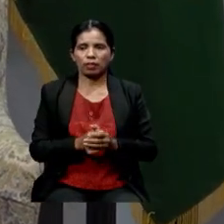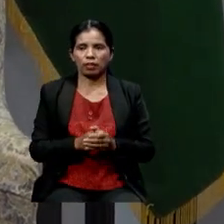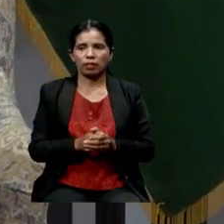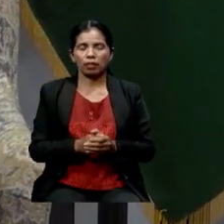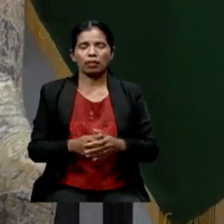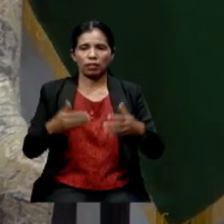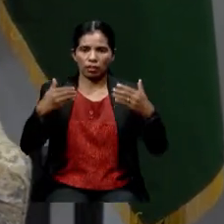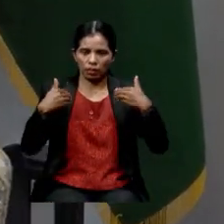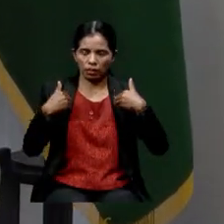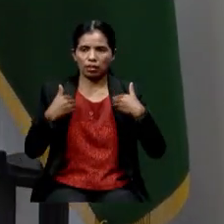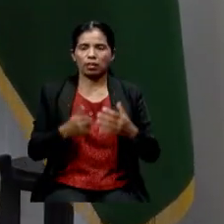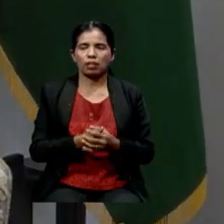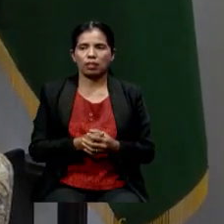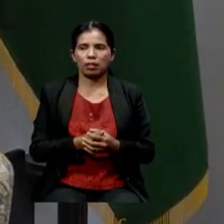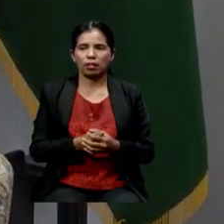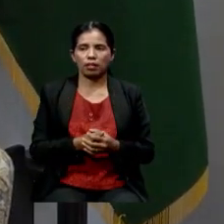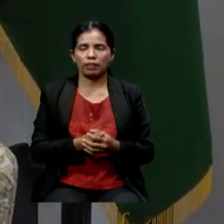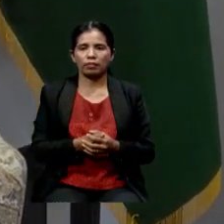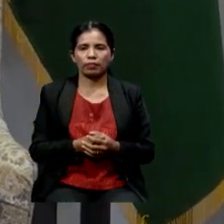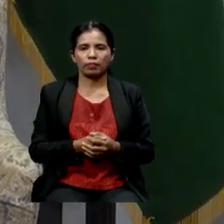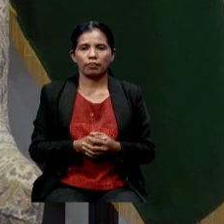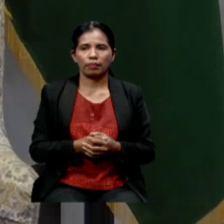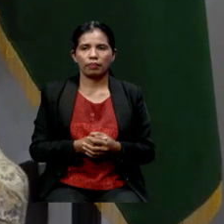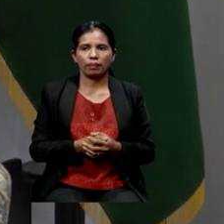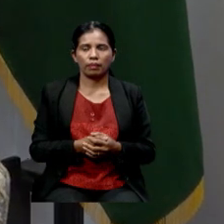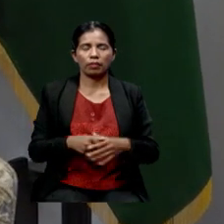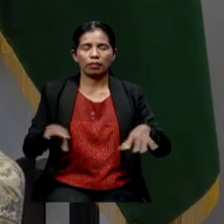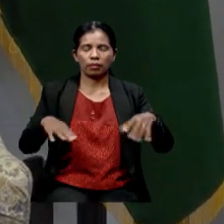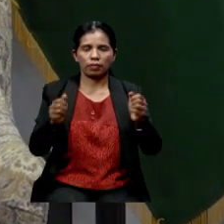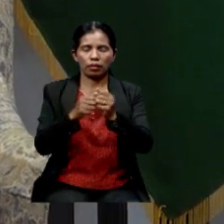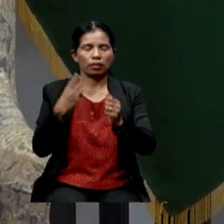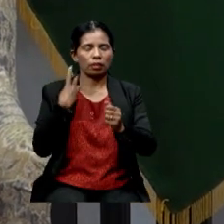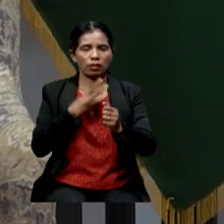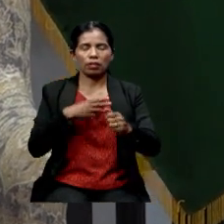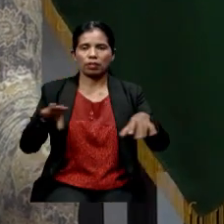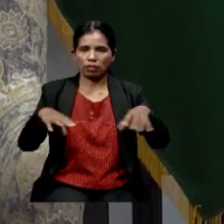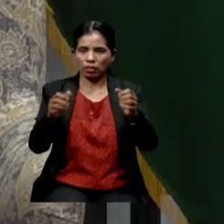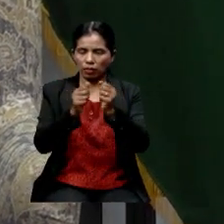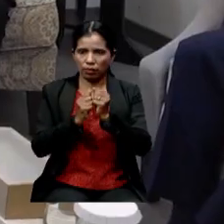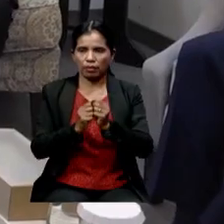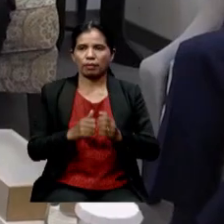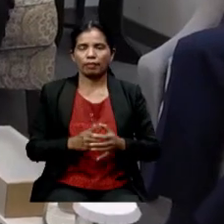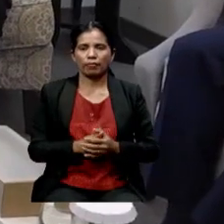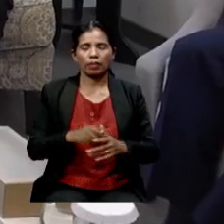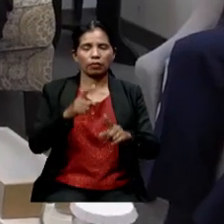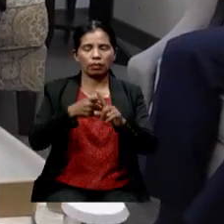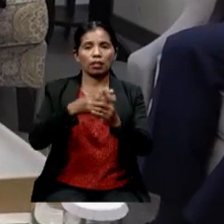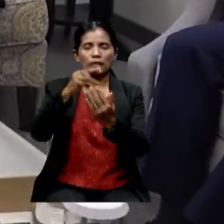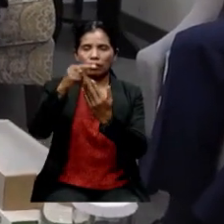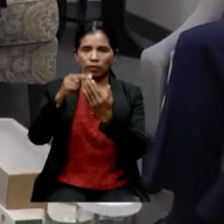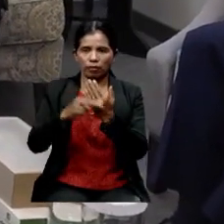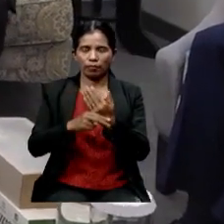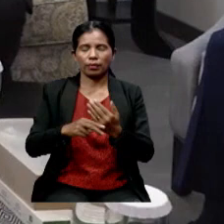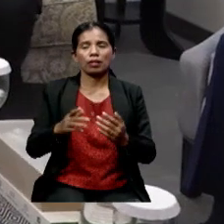have the cardinal join our R20 next November. Chef Estado